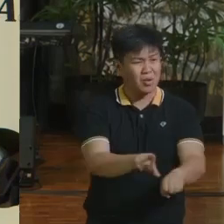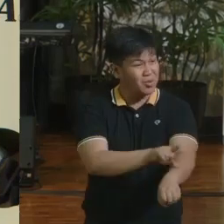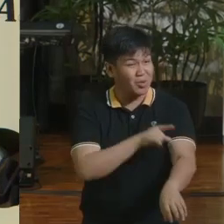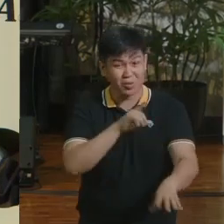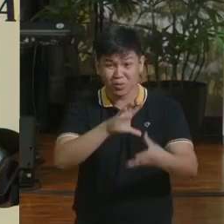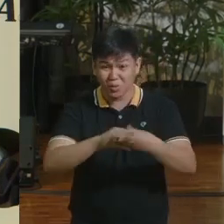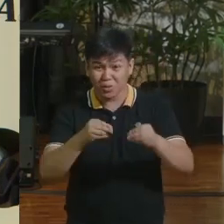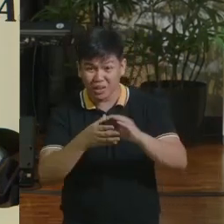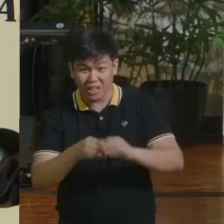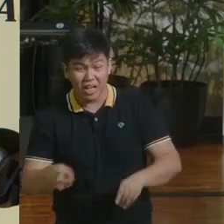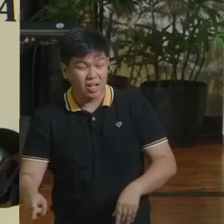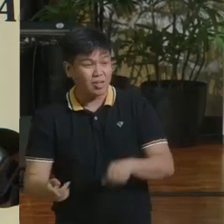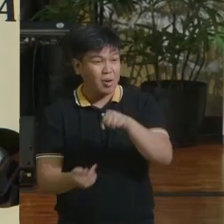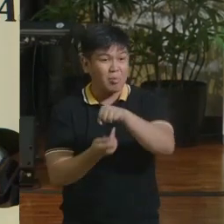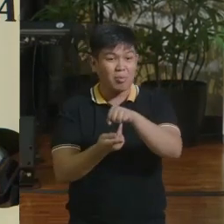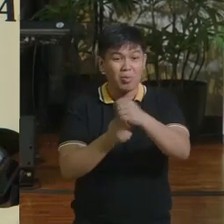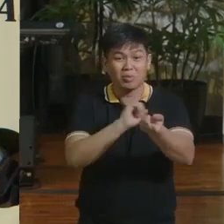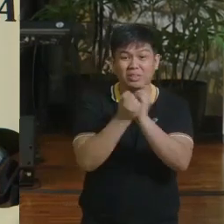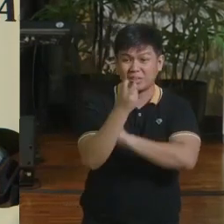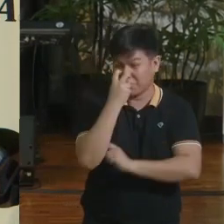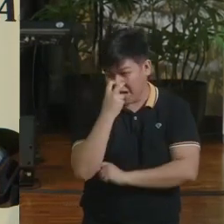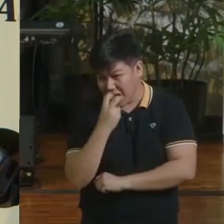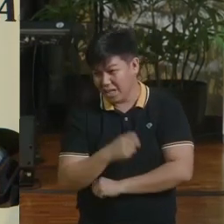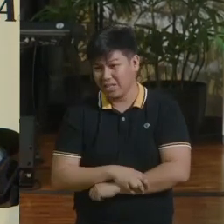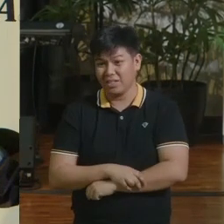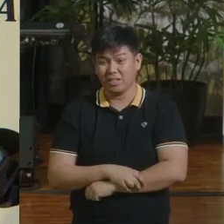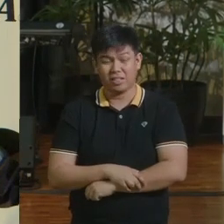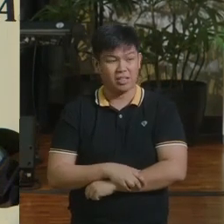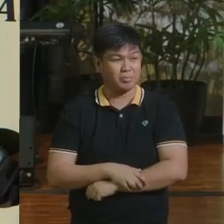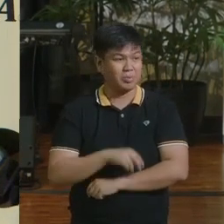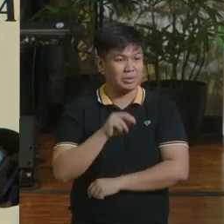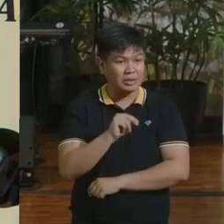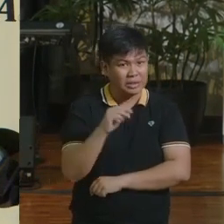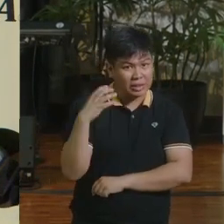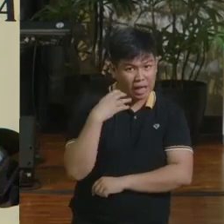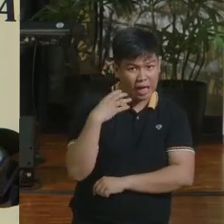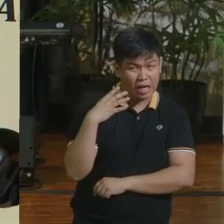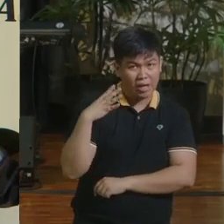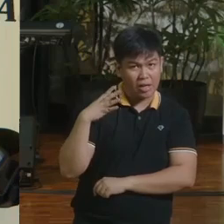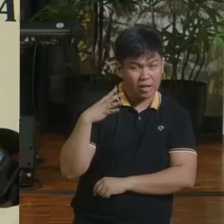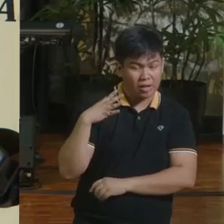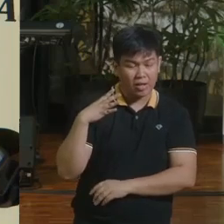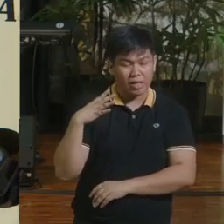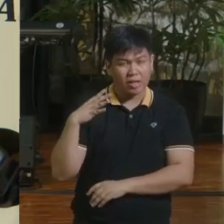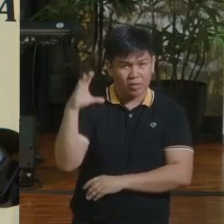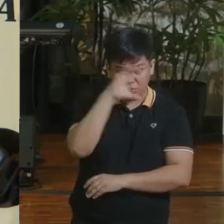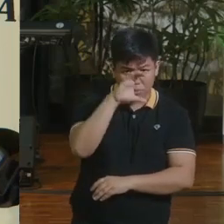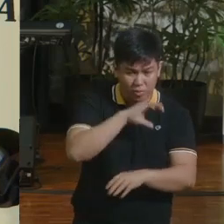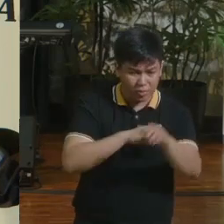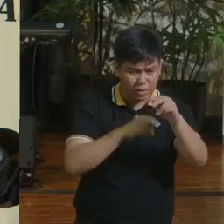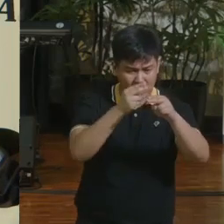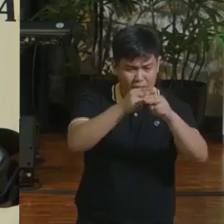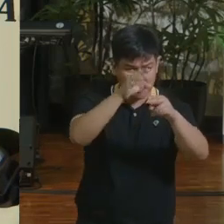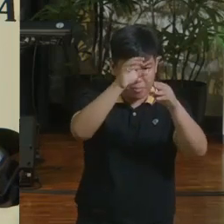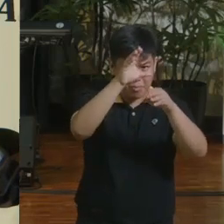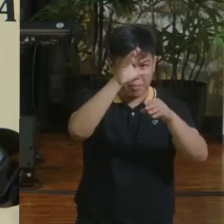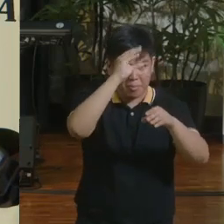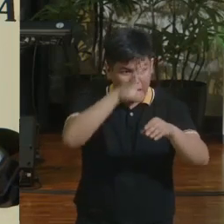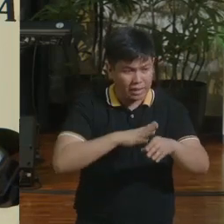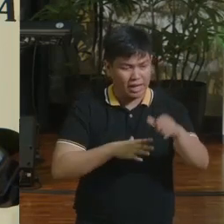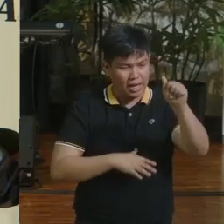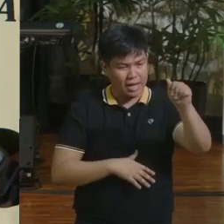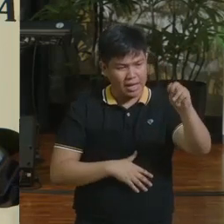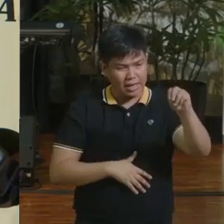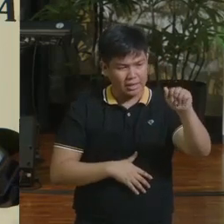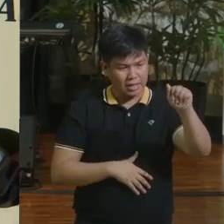kwento. Sa verse 15, sabi ng Panginoon kay Ananias, punta ka kay Paul. Go, for